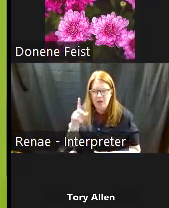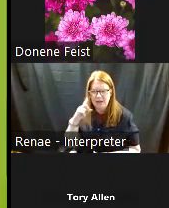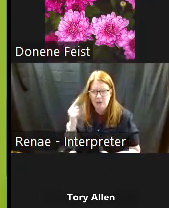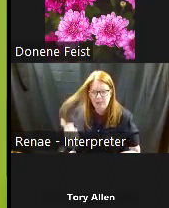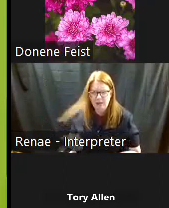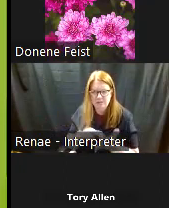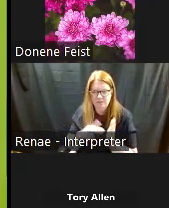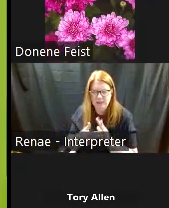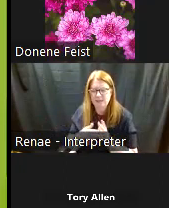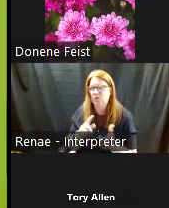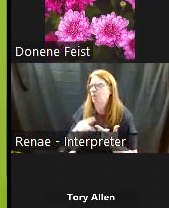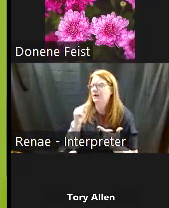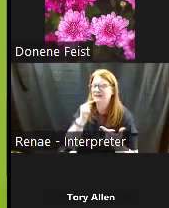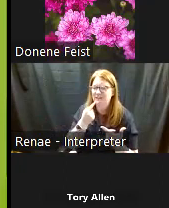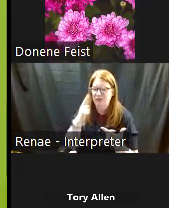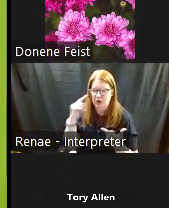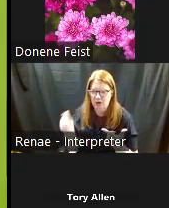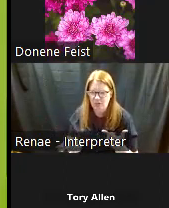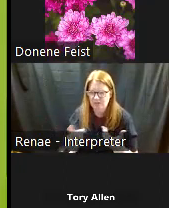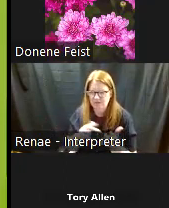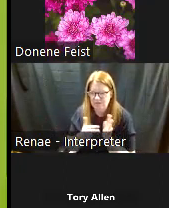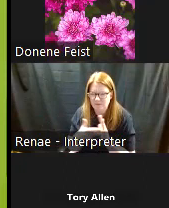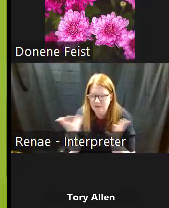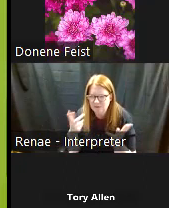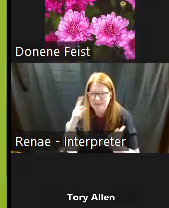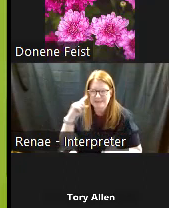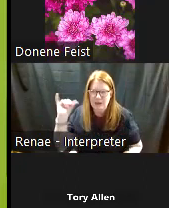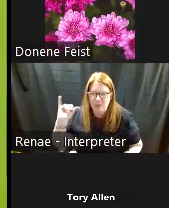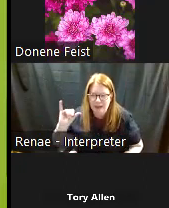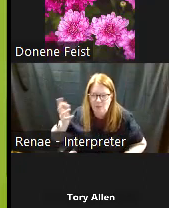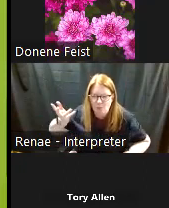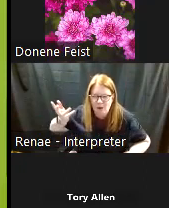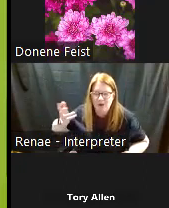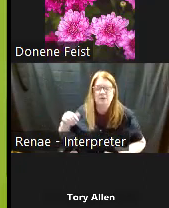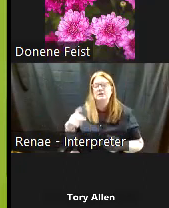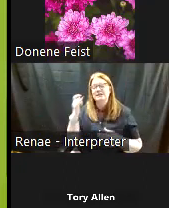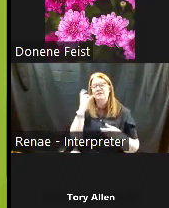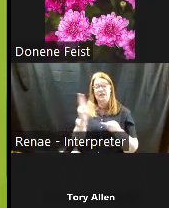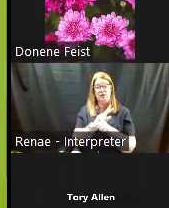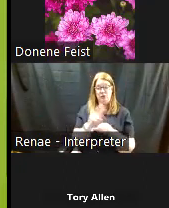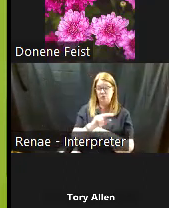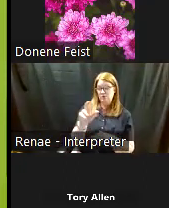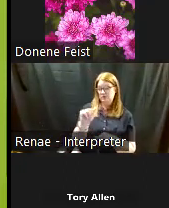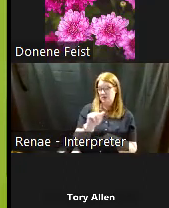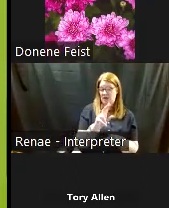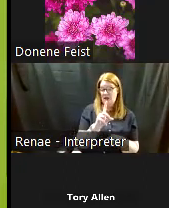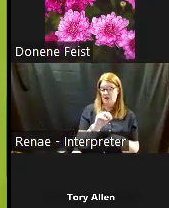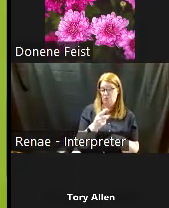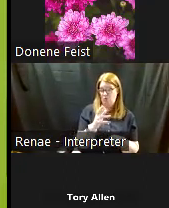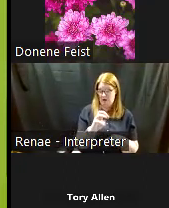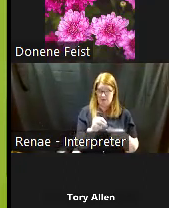mean? Or a severe hearing loss, like, what does that mean? What does that sound like? So if I can use the audiogram and then do a